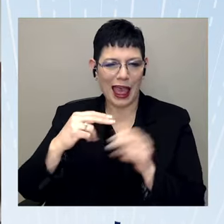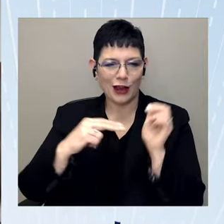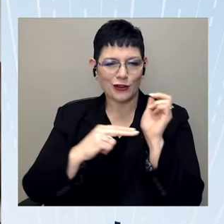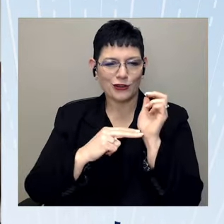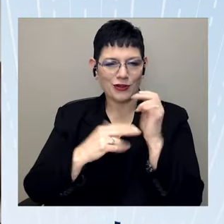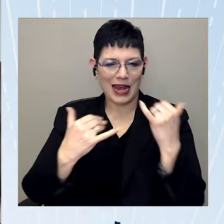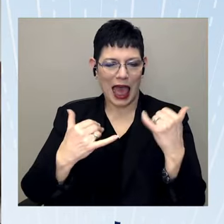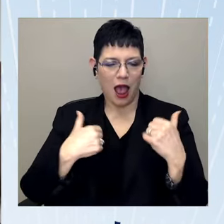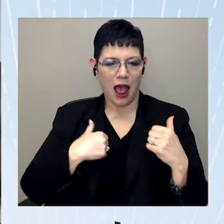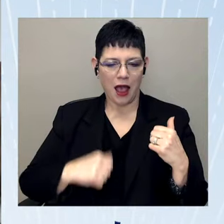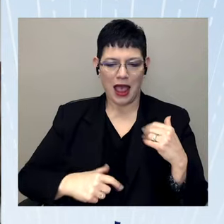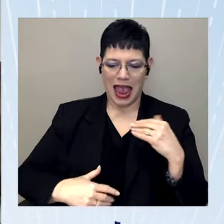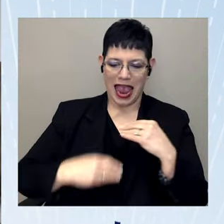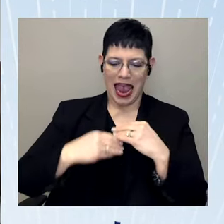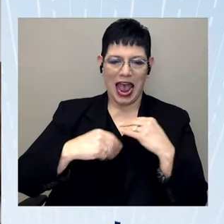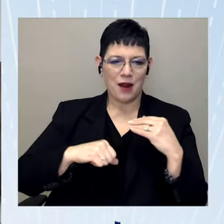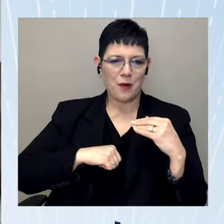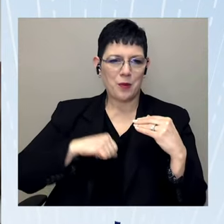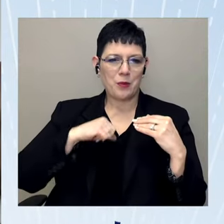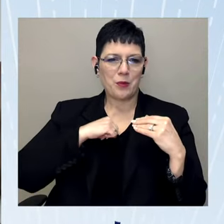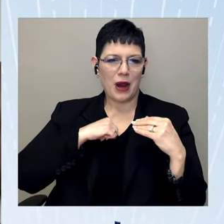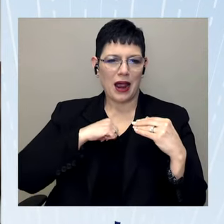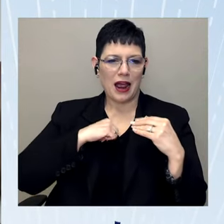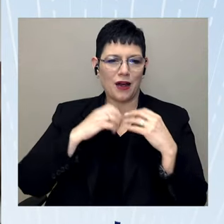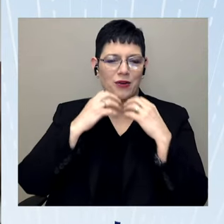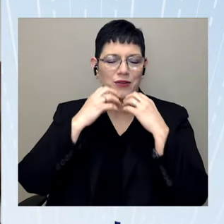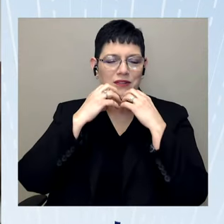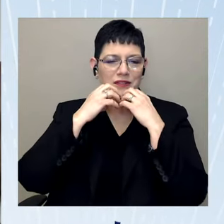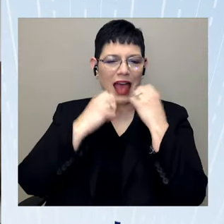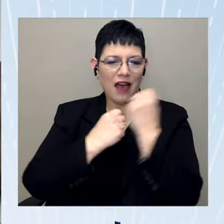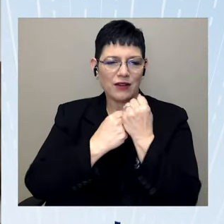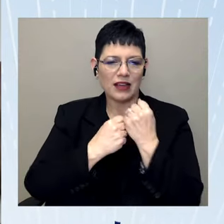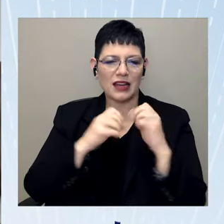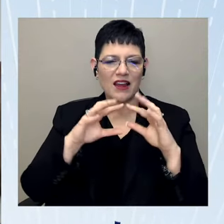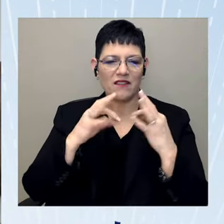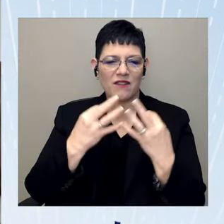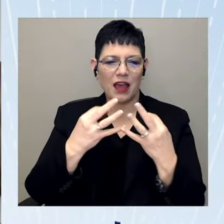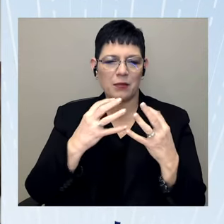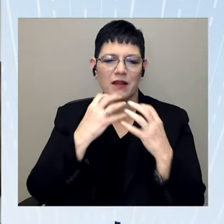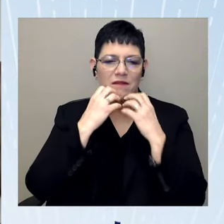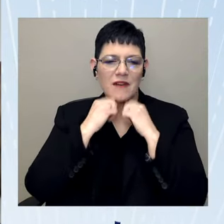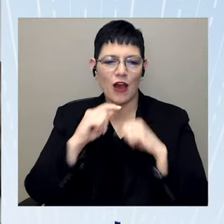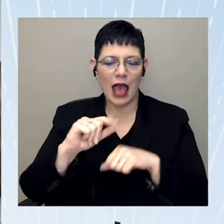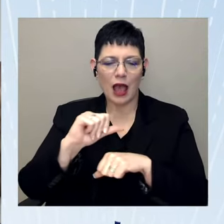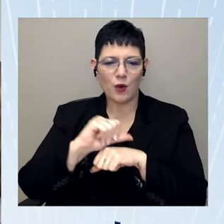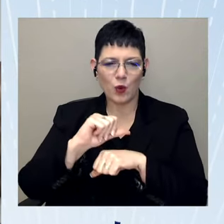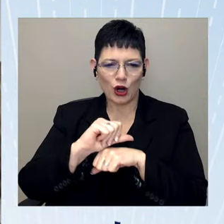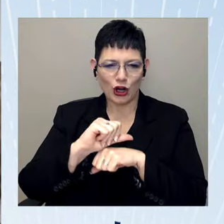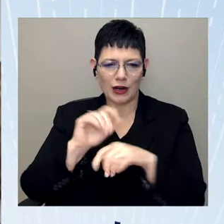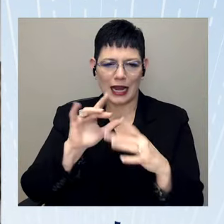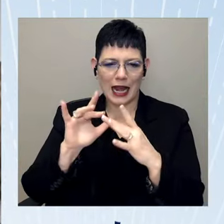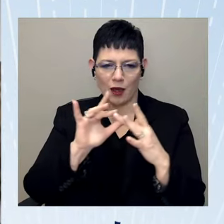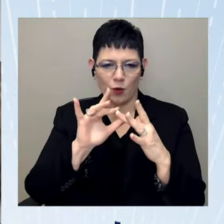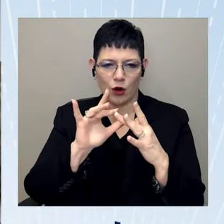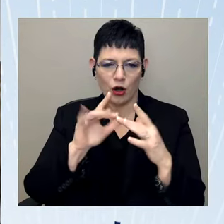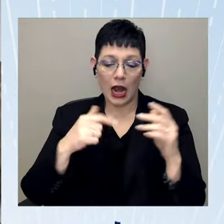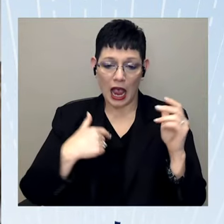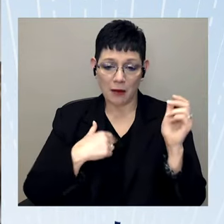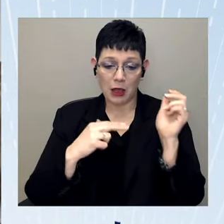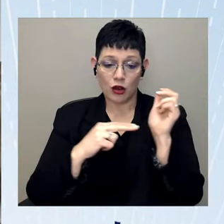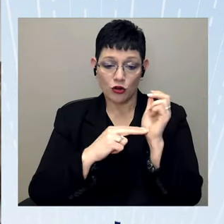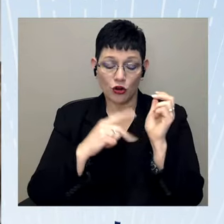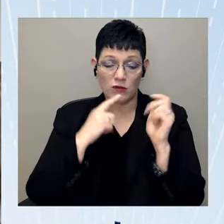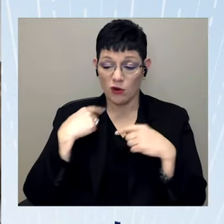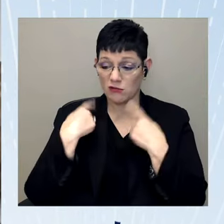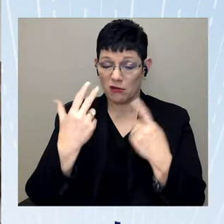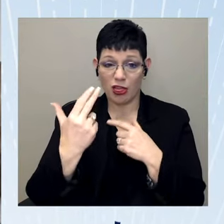at Family Values at Work Network. I've been a nurse for over 13 years. For the last half of my nursing career, I've been a travel